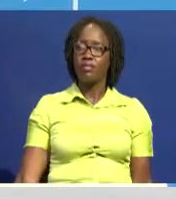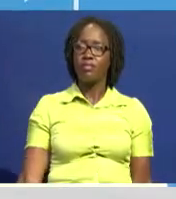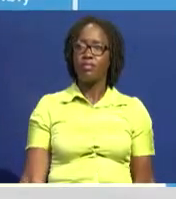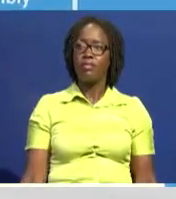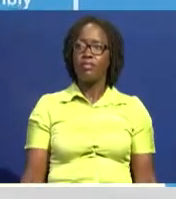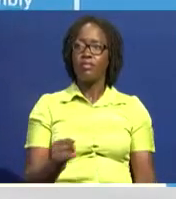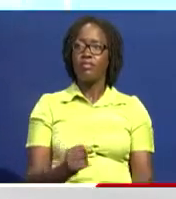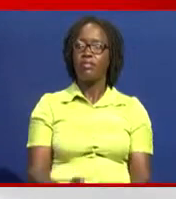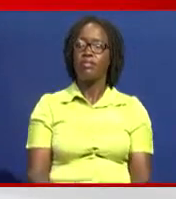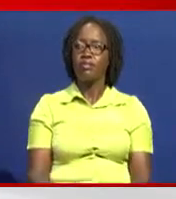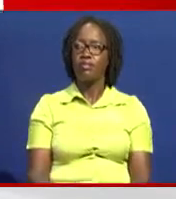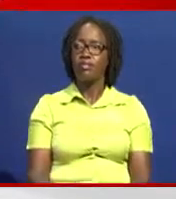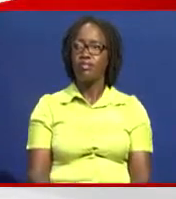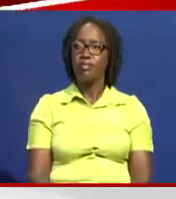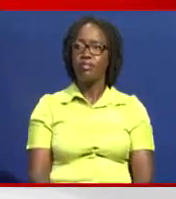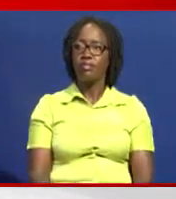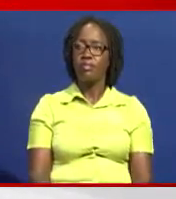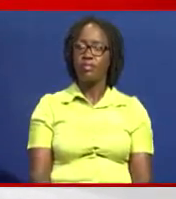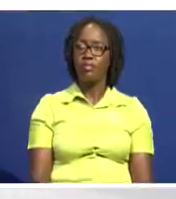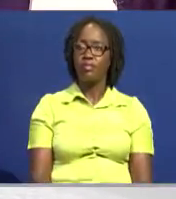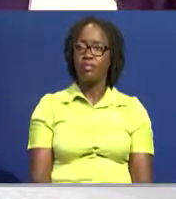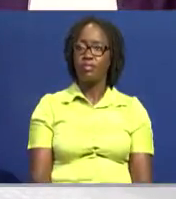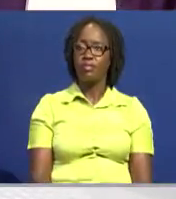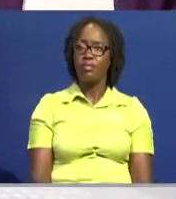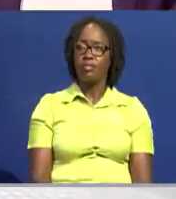give us a quick rundown of what to expect at the